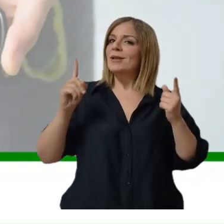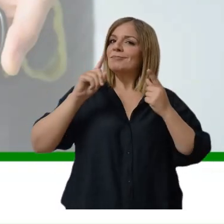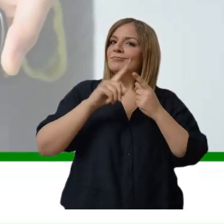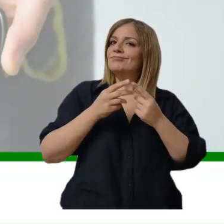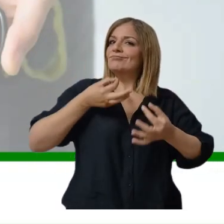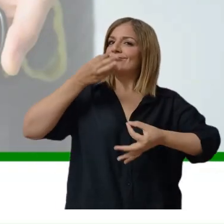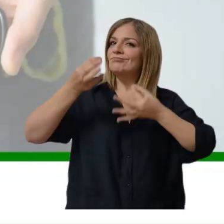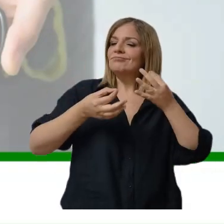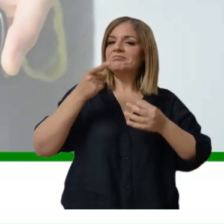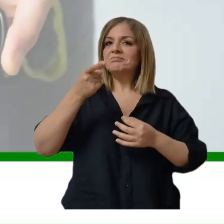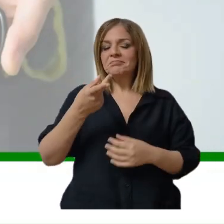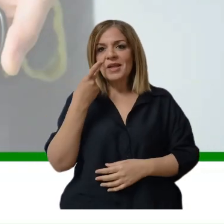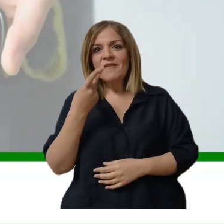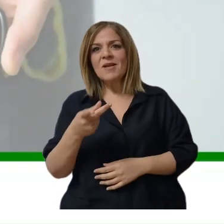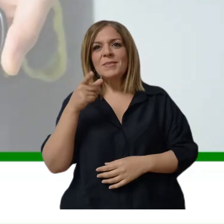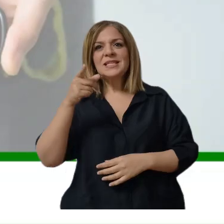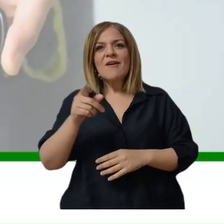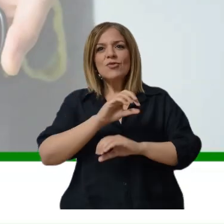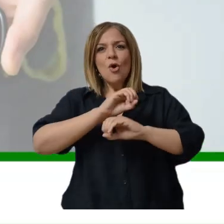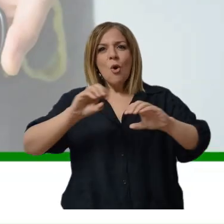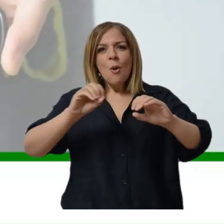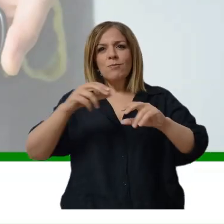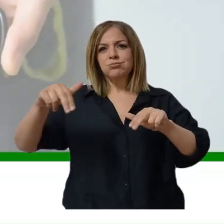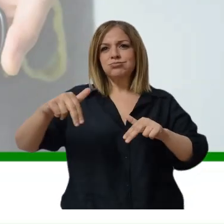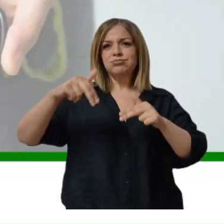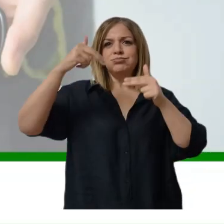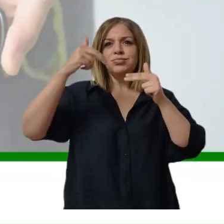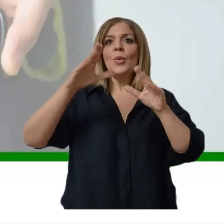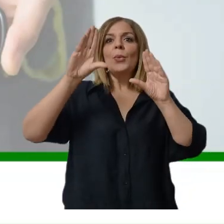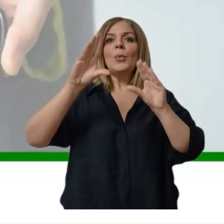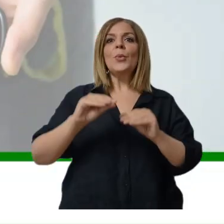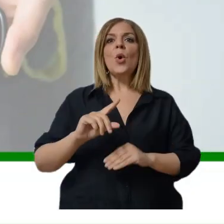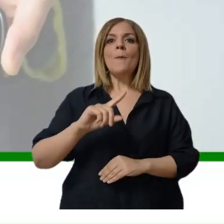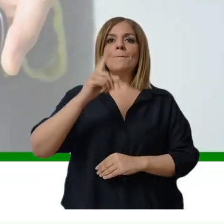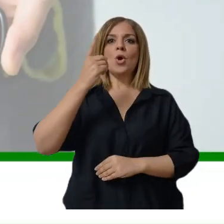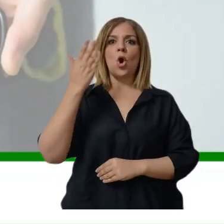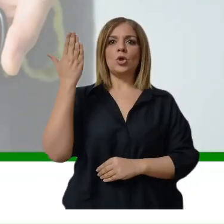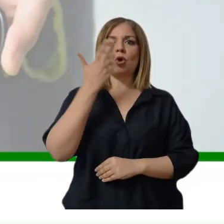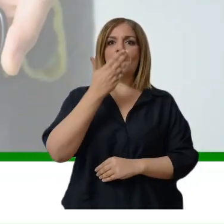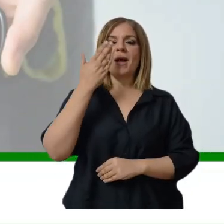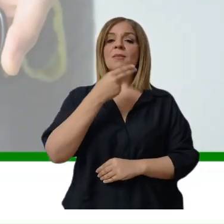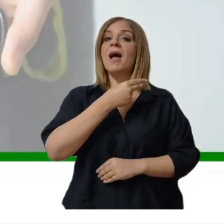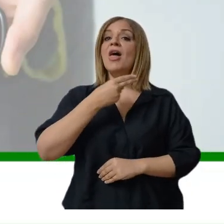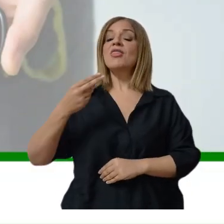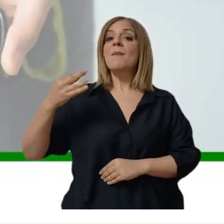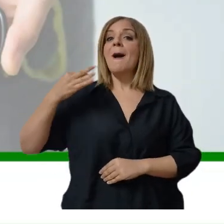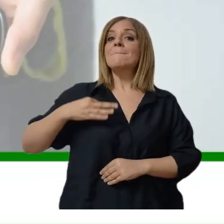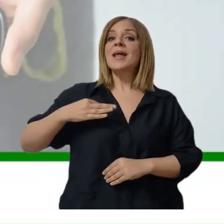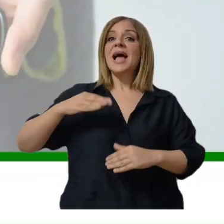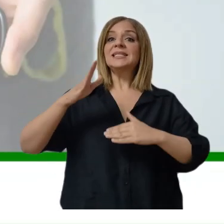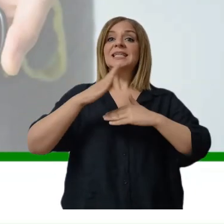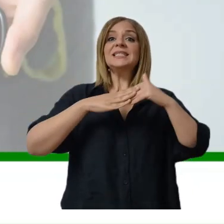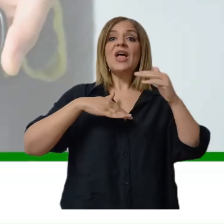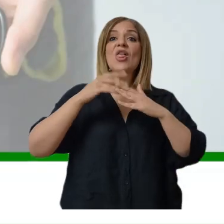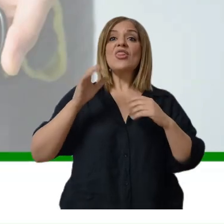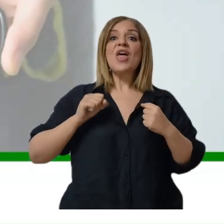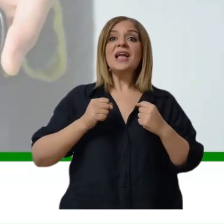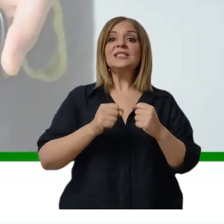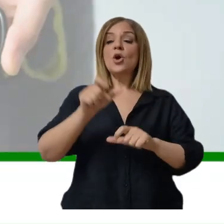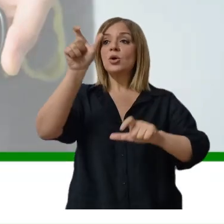us. As you can see, this webinar is linked to Module 1 of Green Skills for Deaf